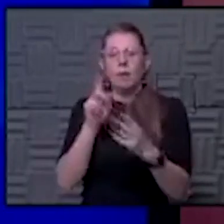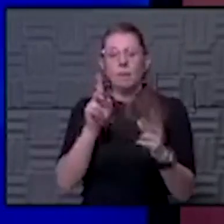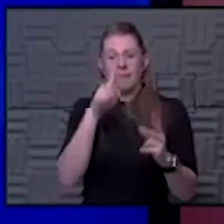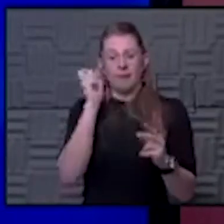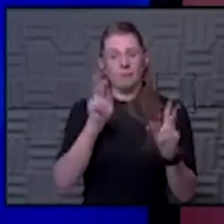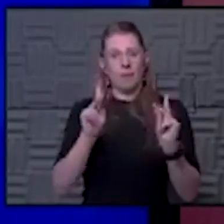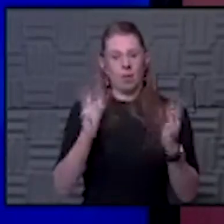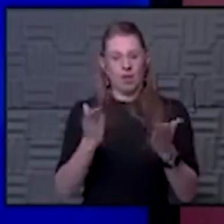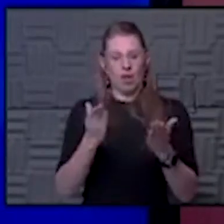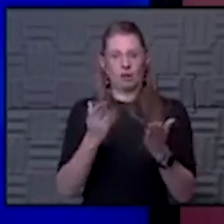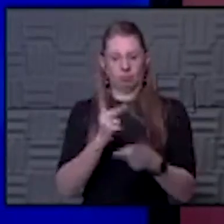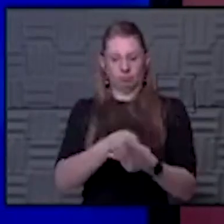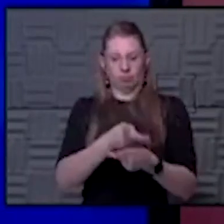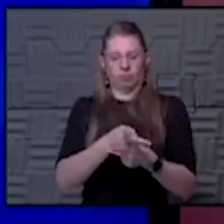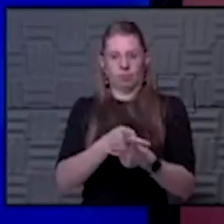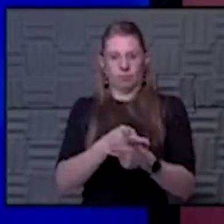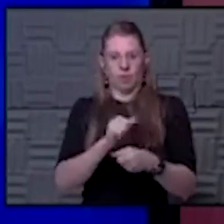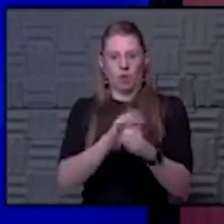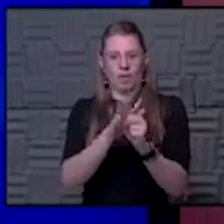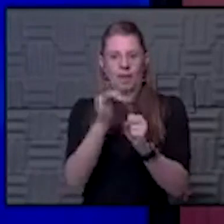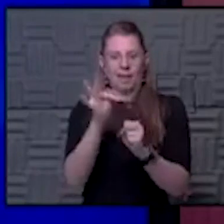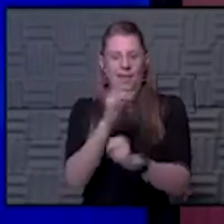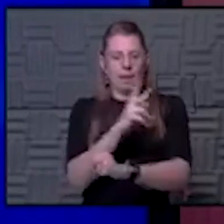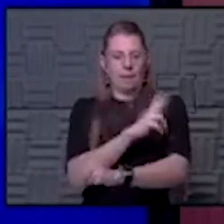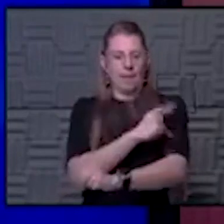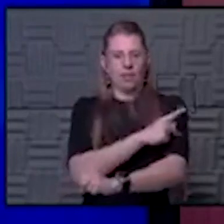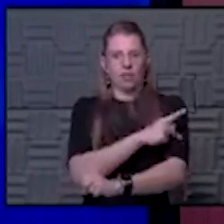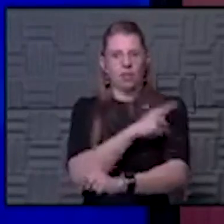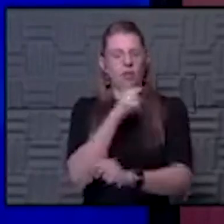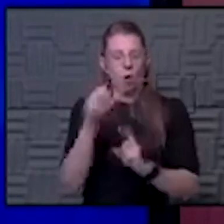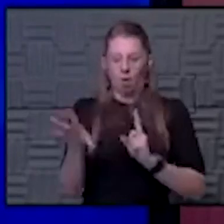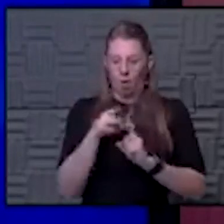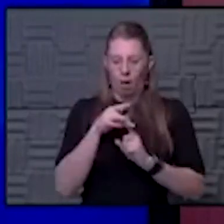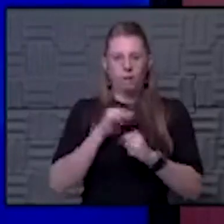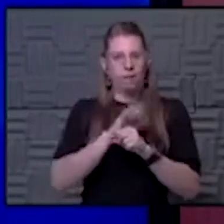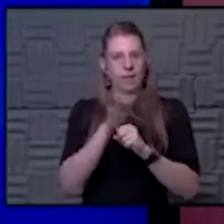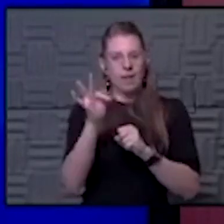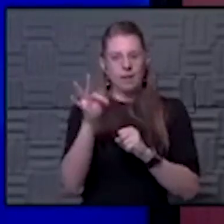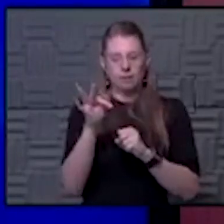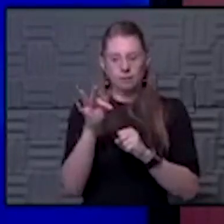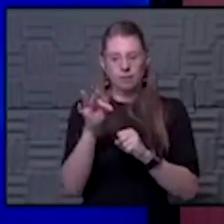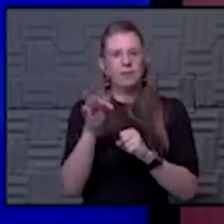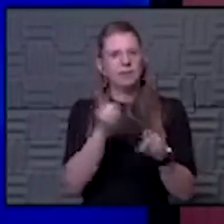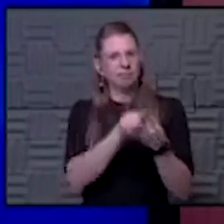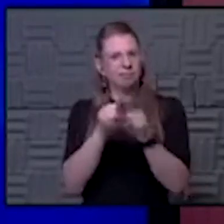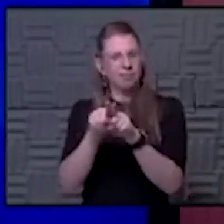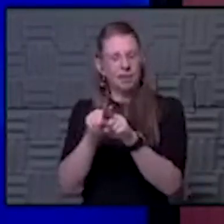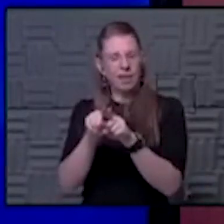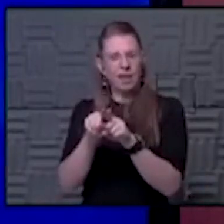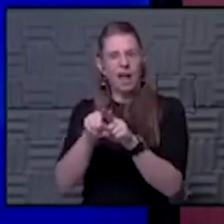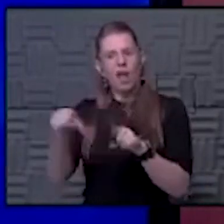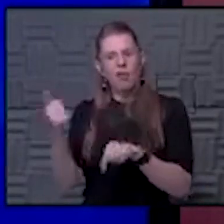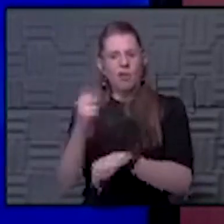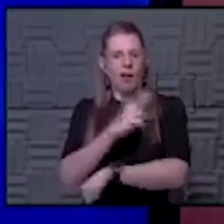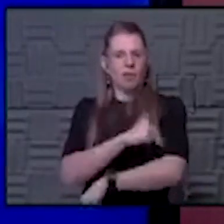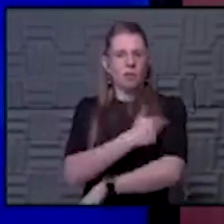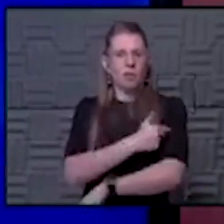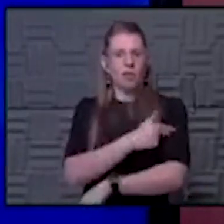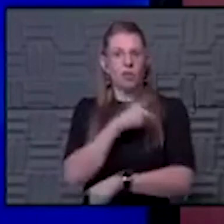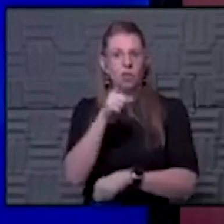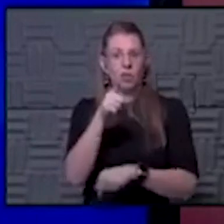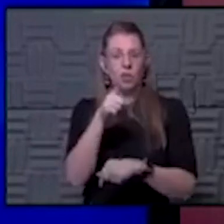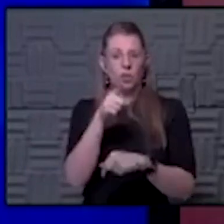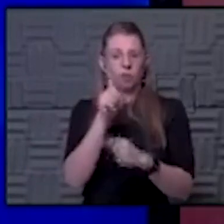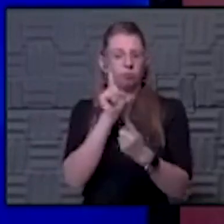COVID-19 patients here don't get COVID-19, and they don't in other hospitals where people are following the rules of infection control. So when you go to that Christmas